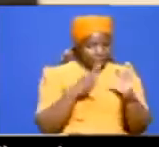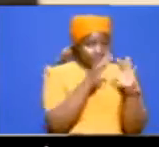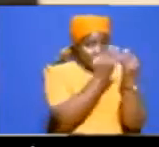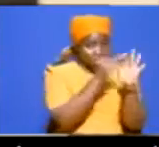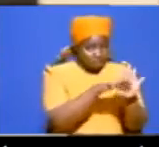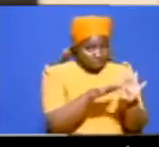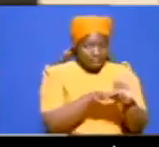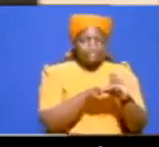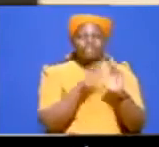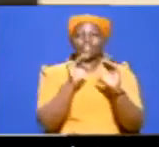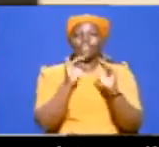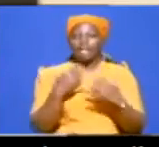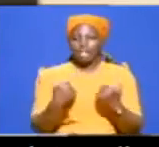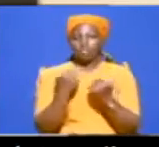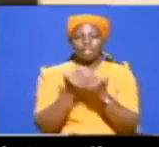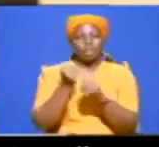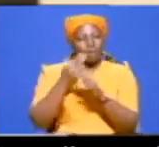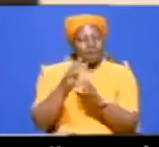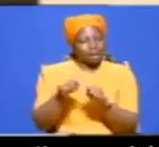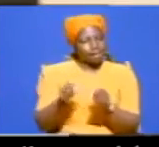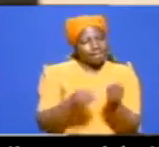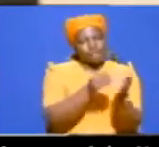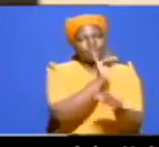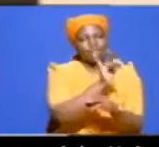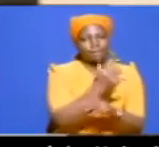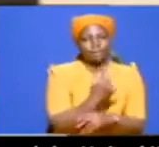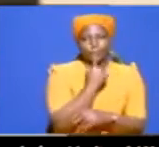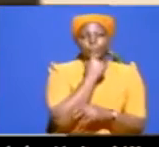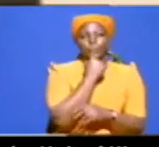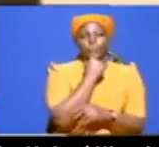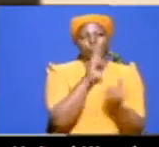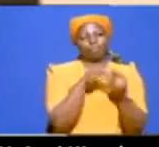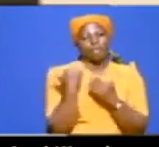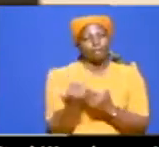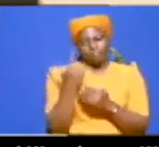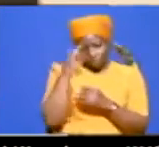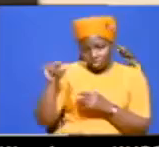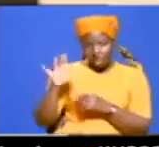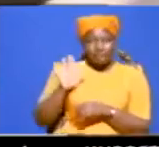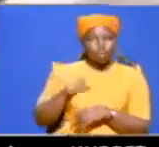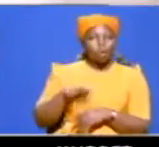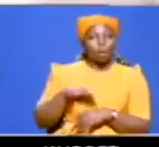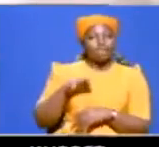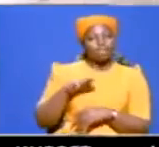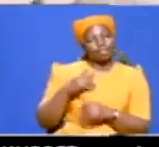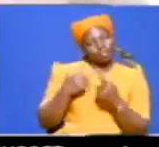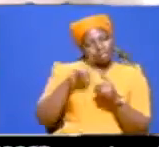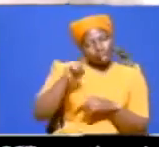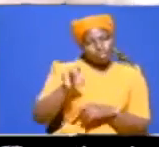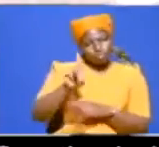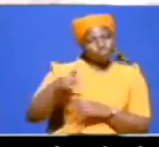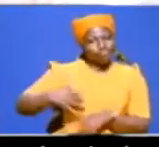workers, can now feed the baby for her, but for as long as the breast milk is used. This